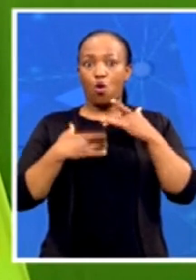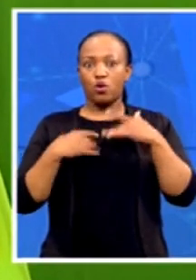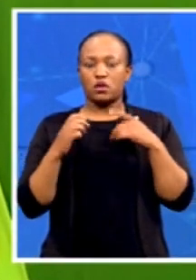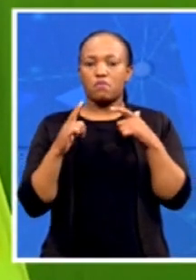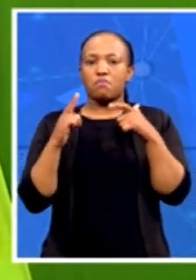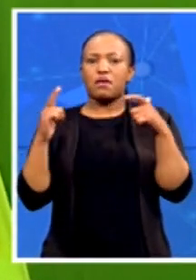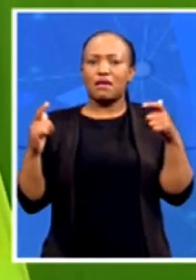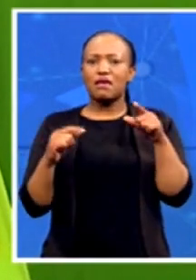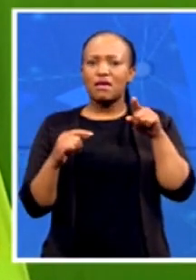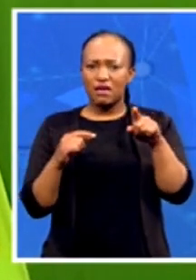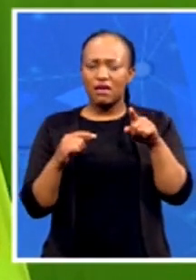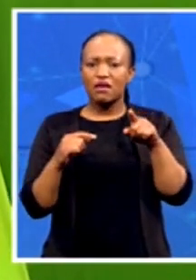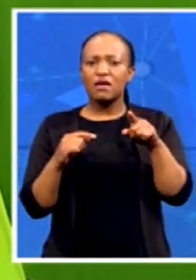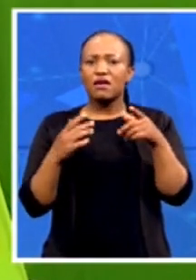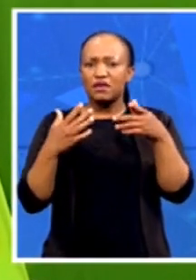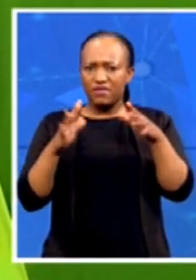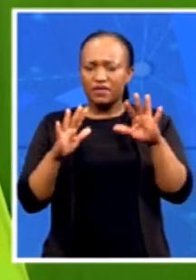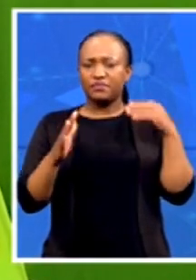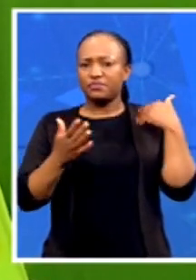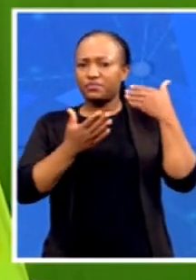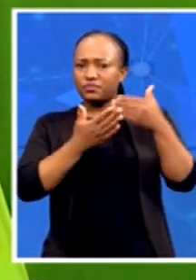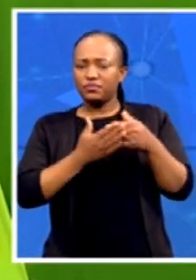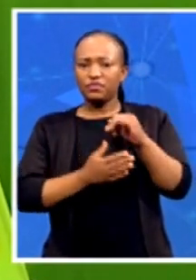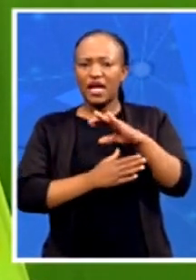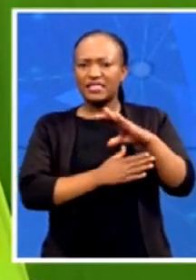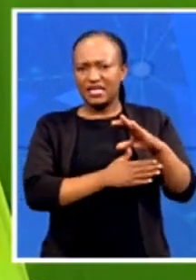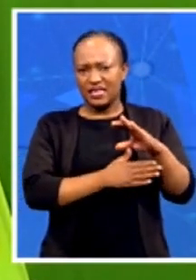that the IEC is doing everything possible